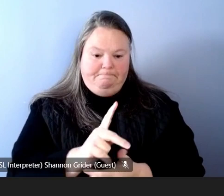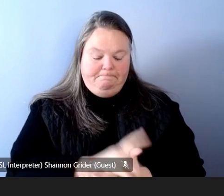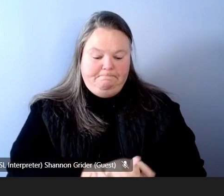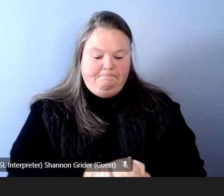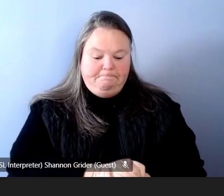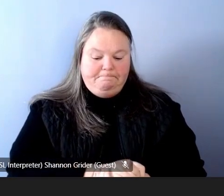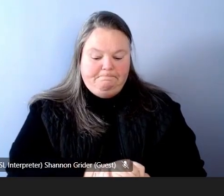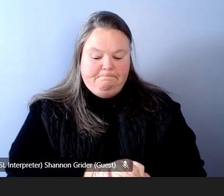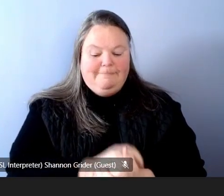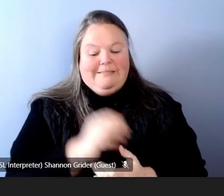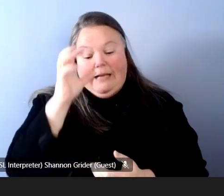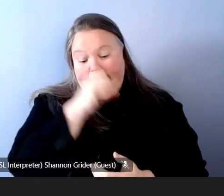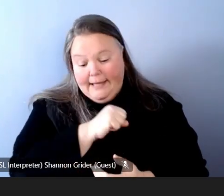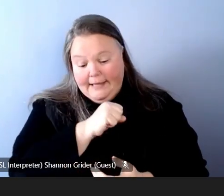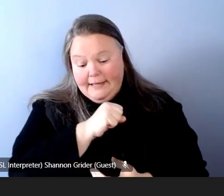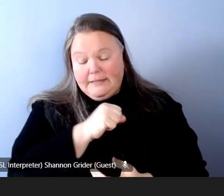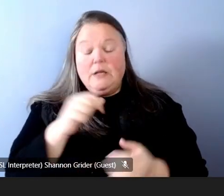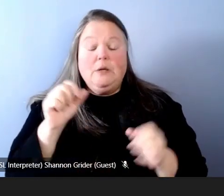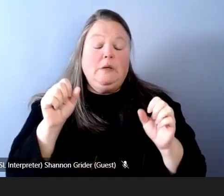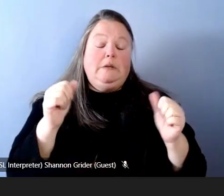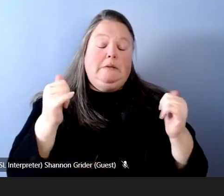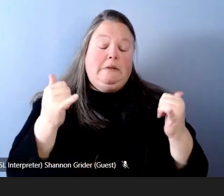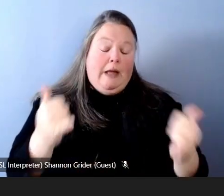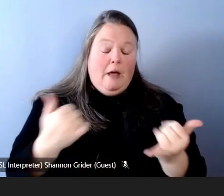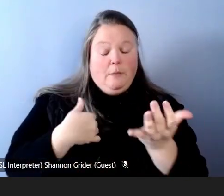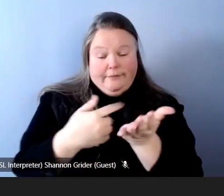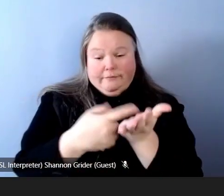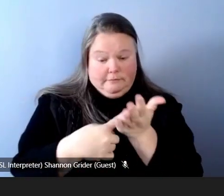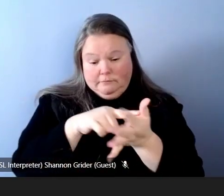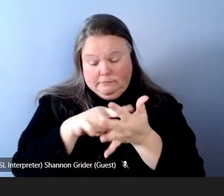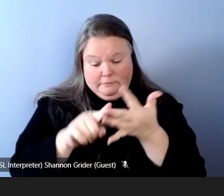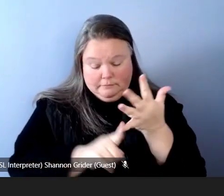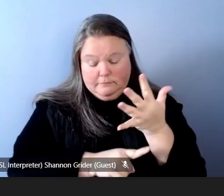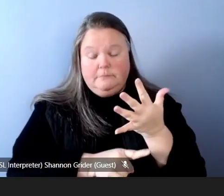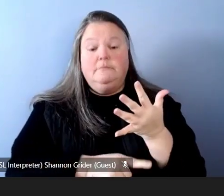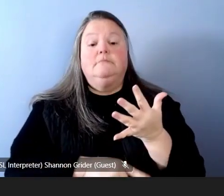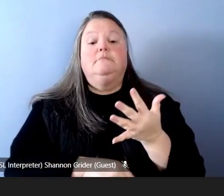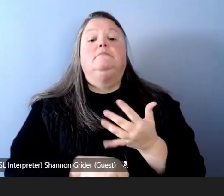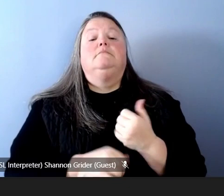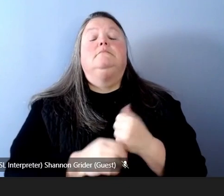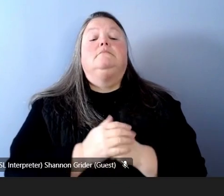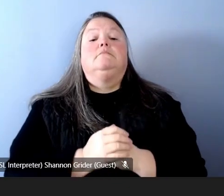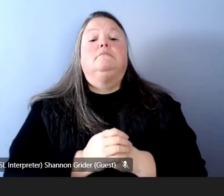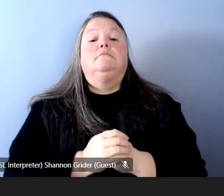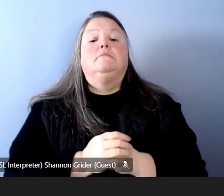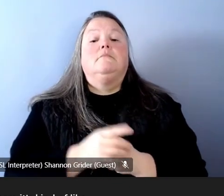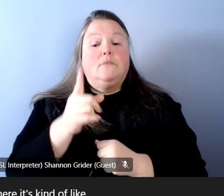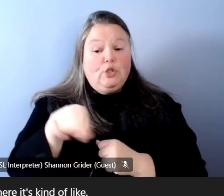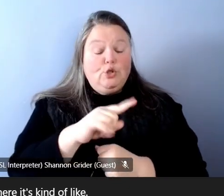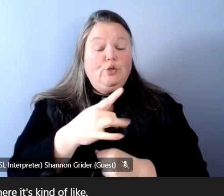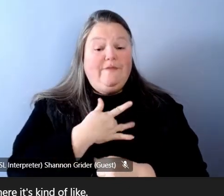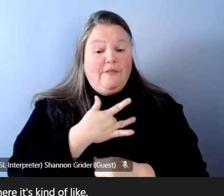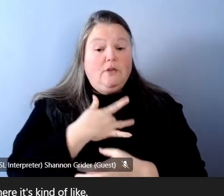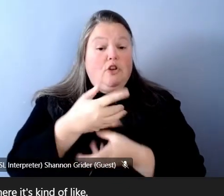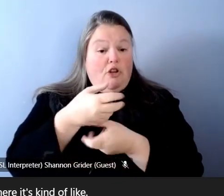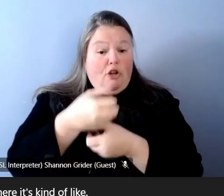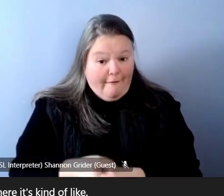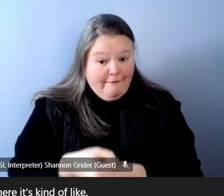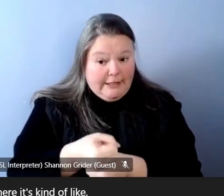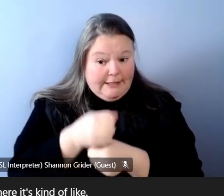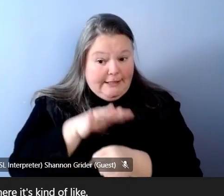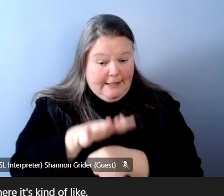I guess we've reached a point where it's kind of do you all feel confident enough